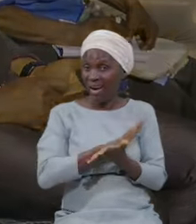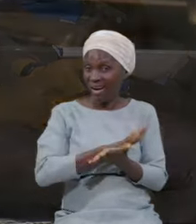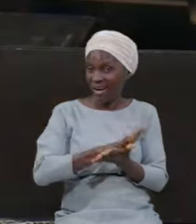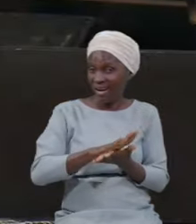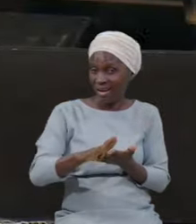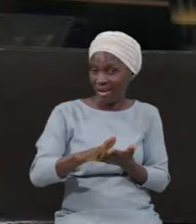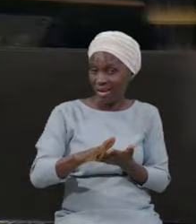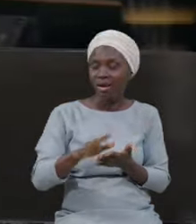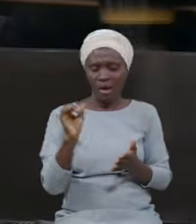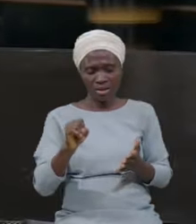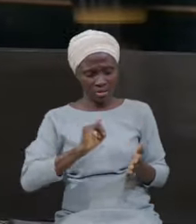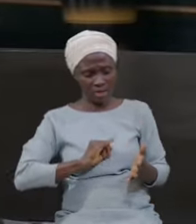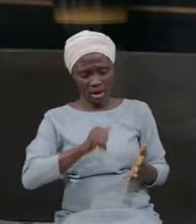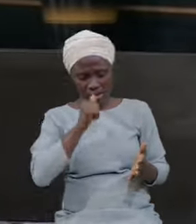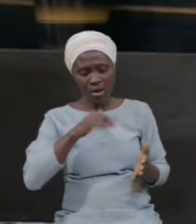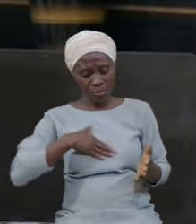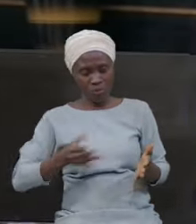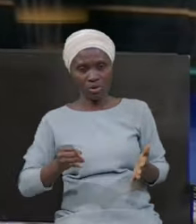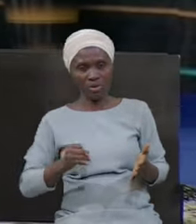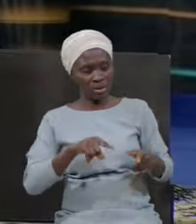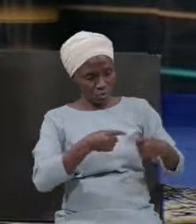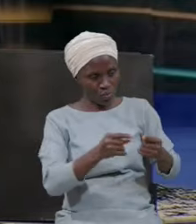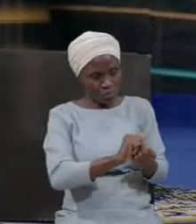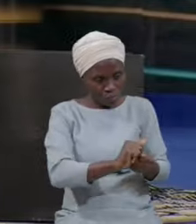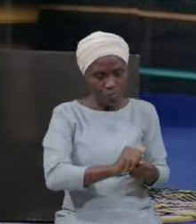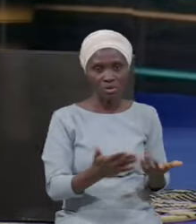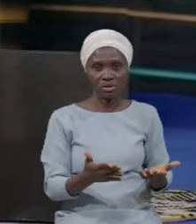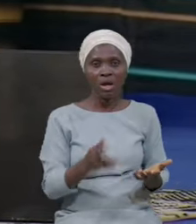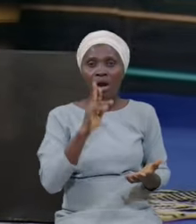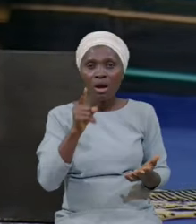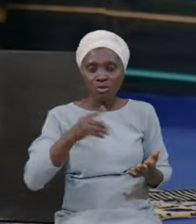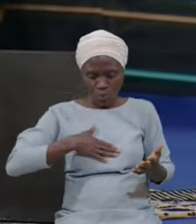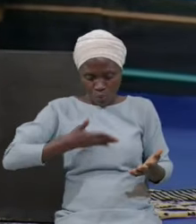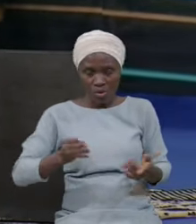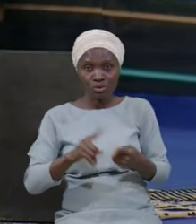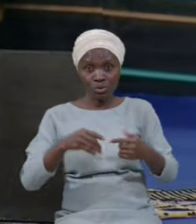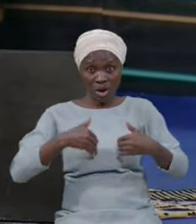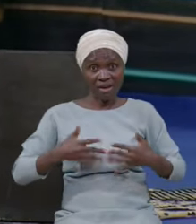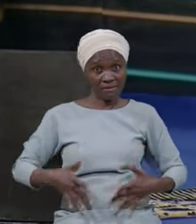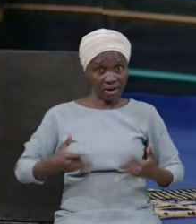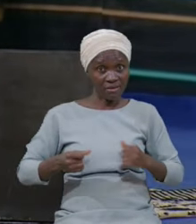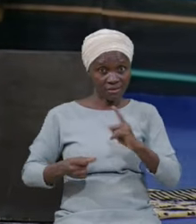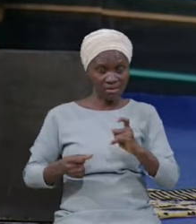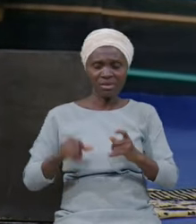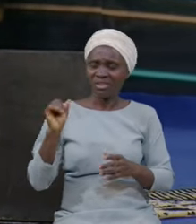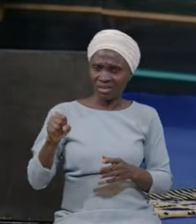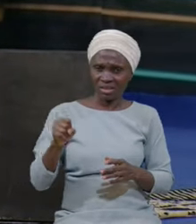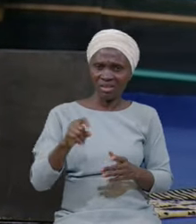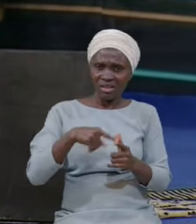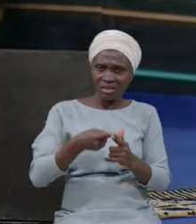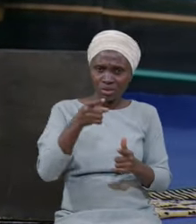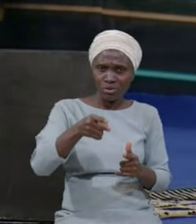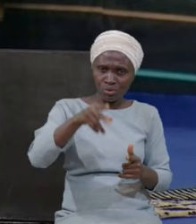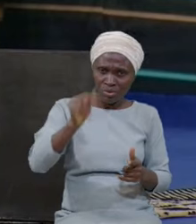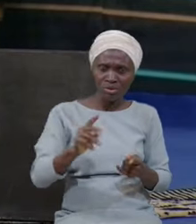you willing to have life? Yes, then forsake the ways of